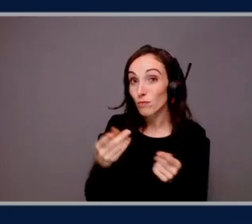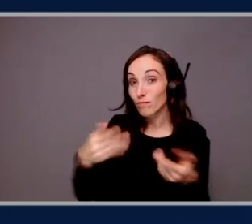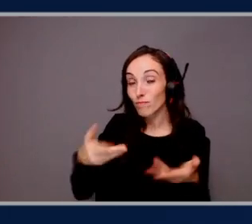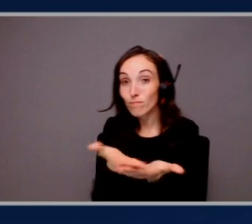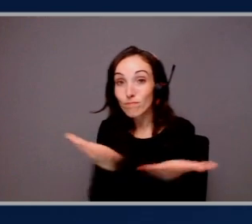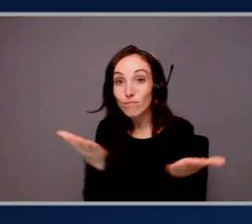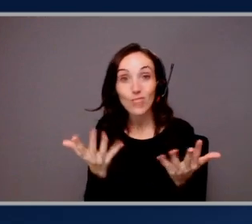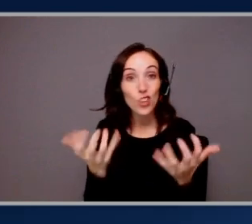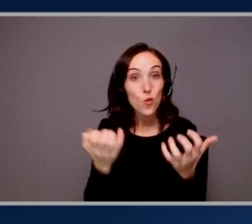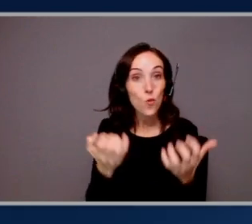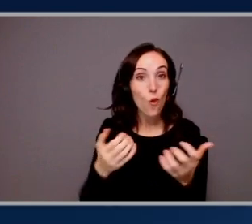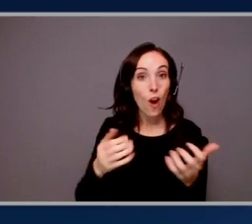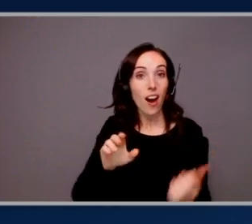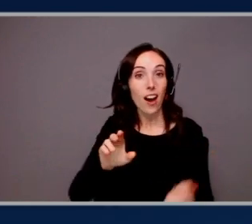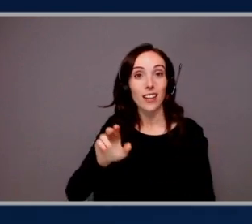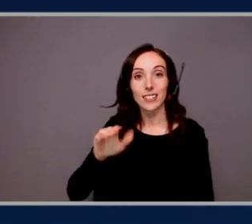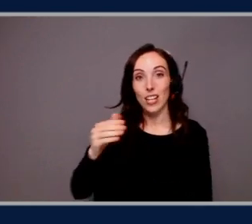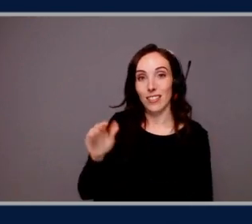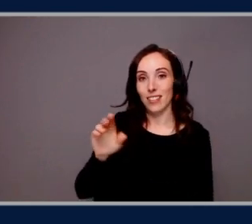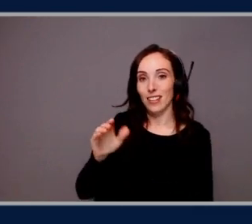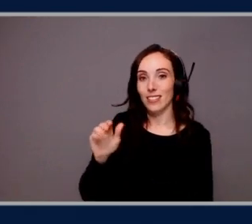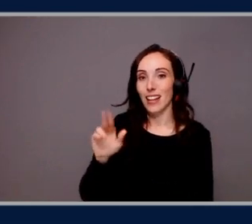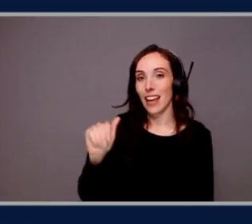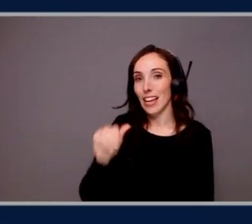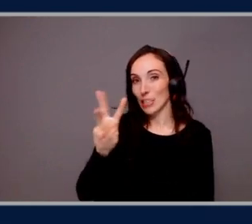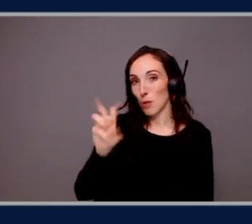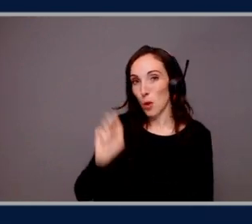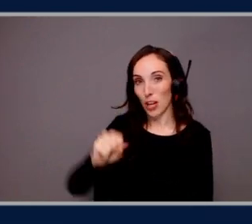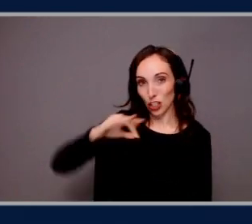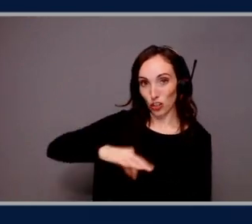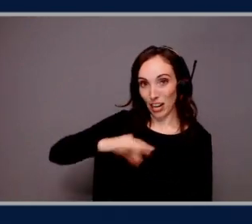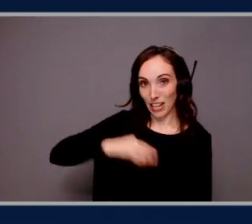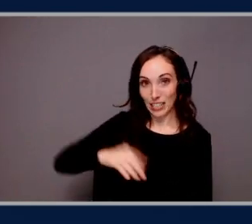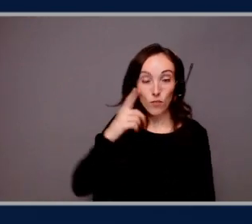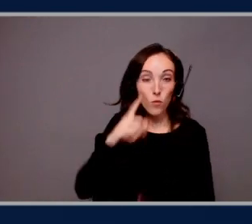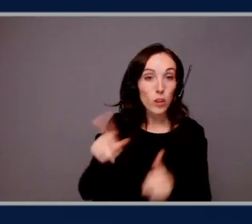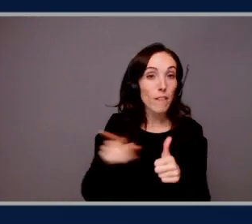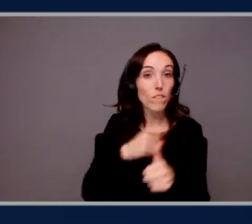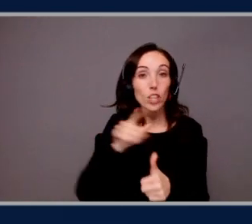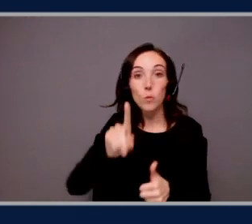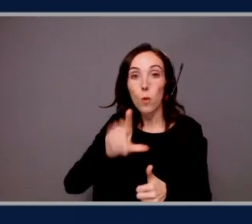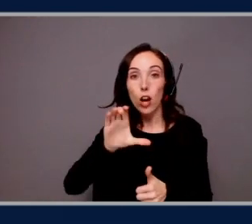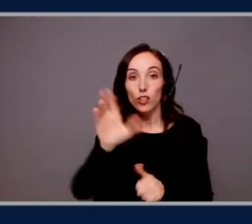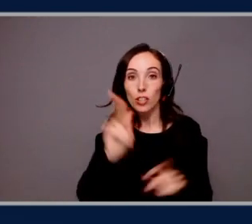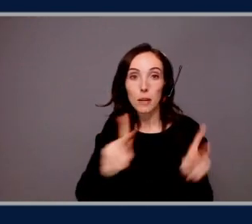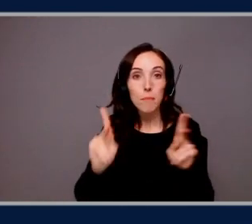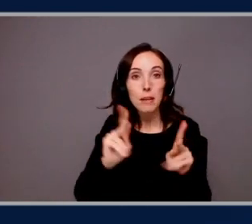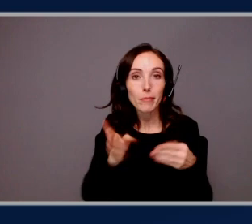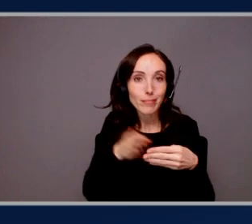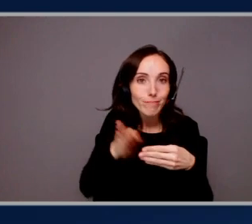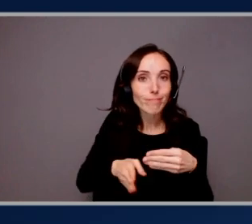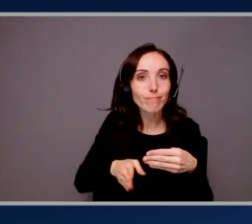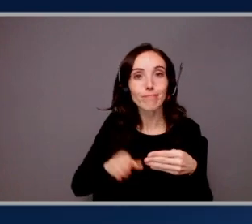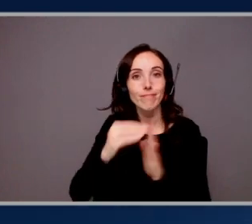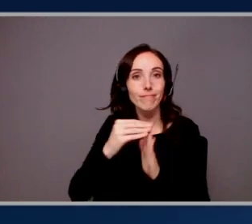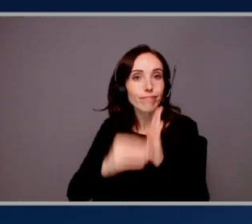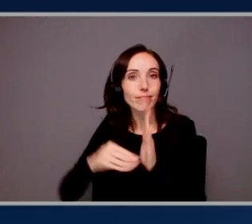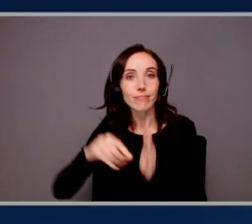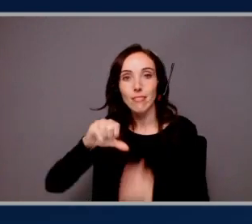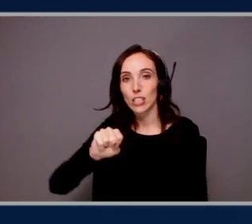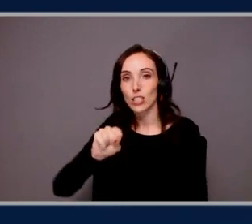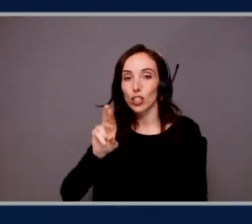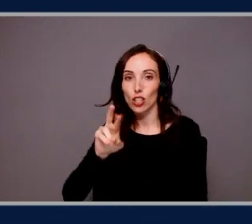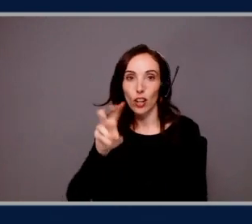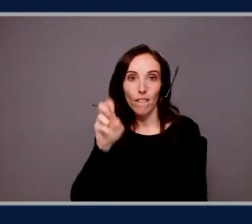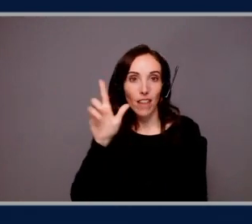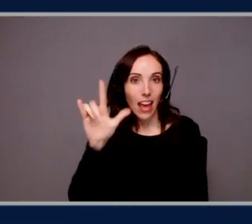for our first 100 completions? We have some AWS credits for you. So if you want to get started using features like Amazon Q